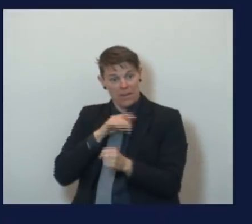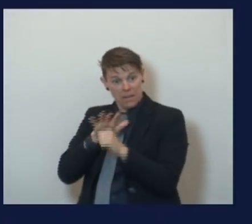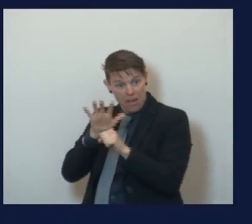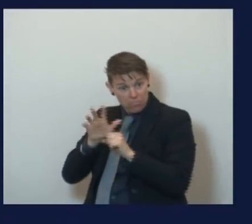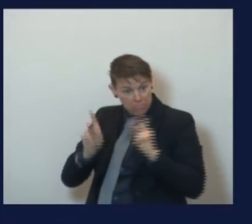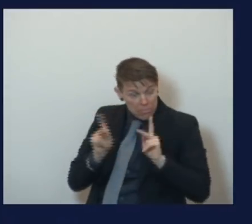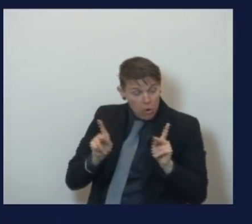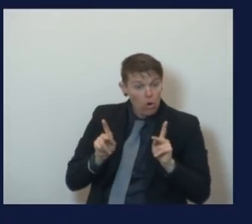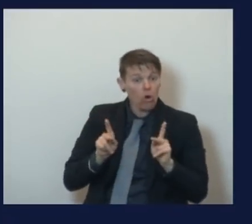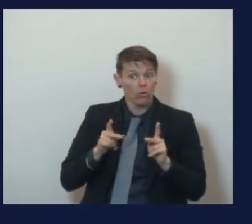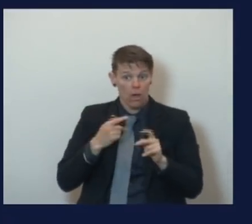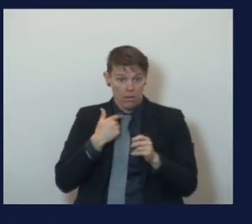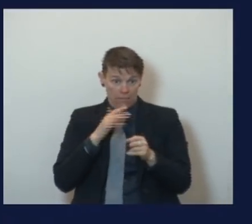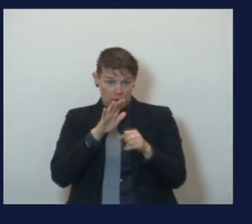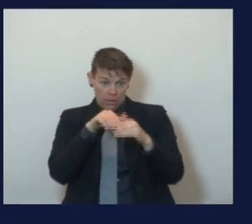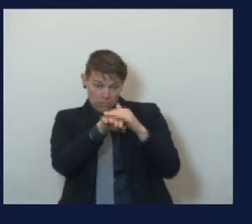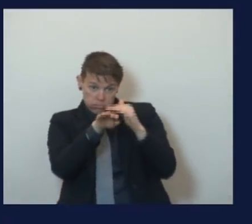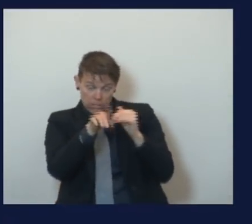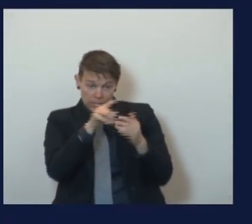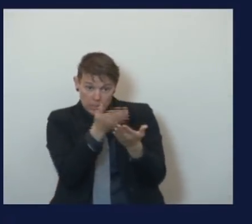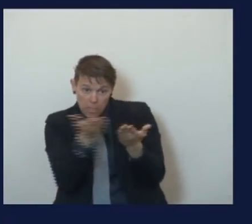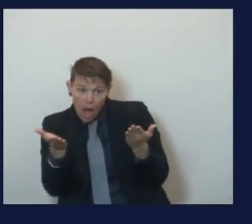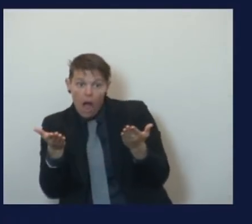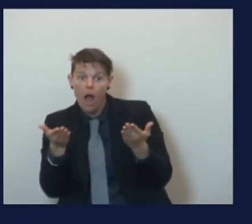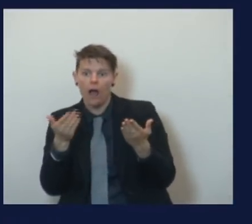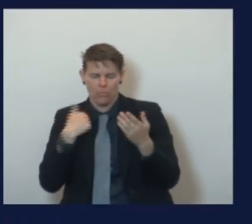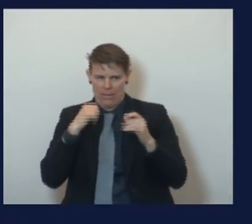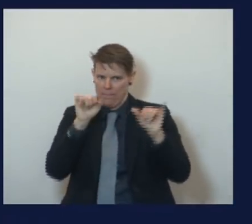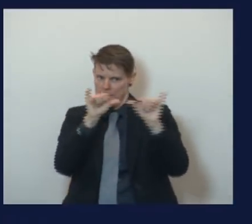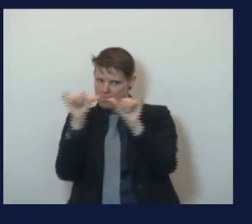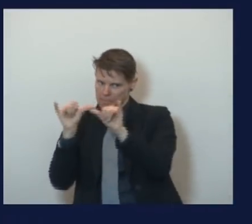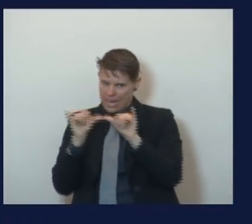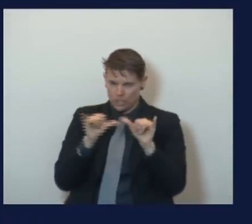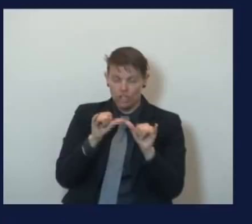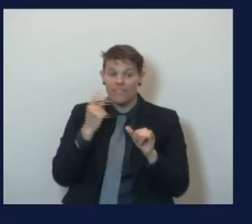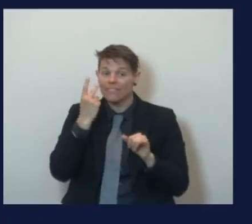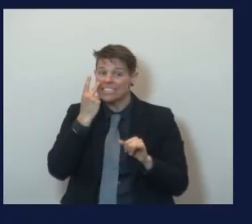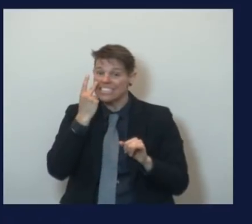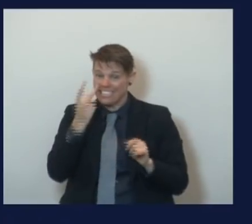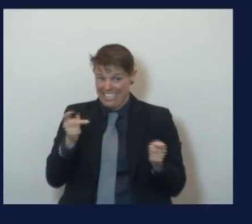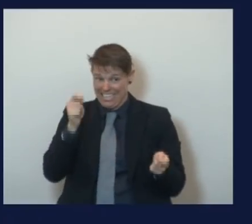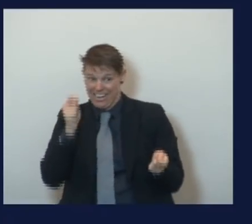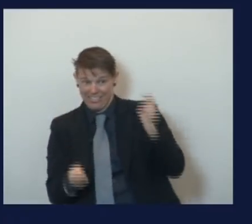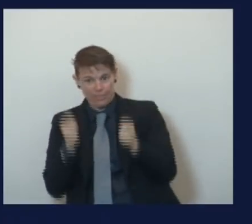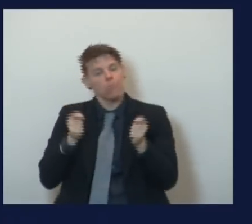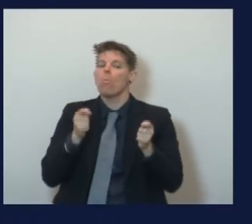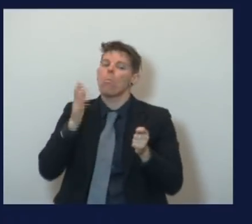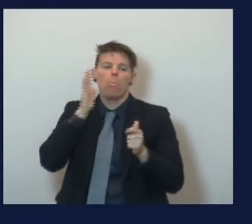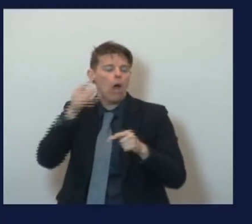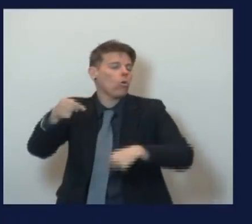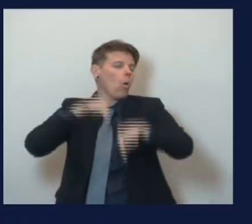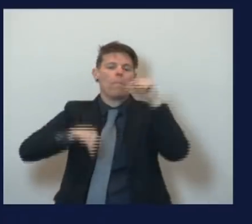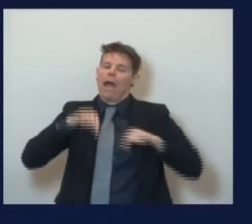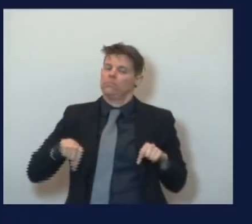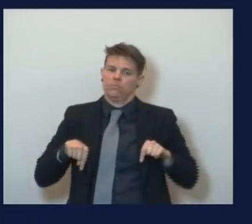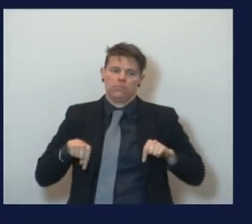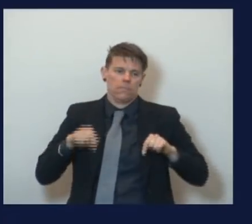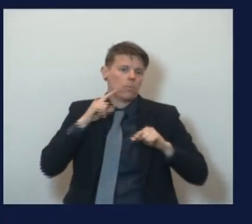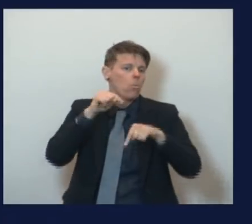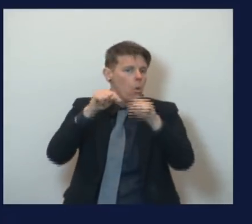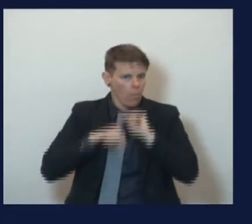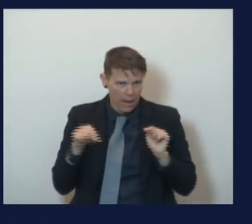using. But if that begins to shift, then we have to take another course. That course causes